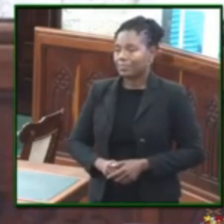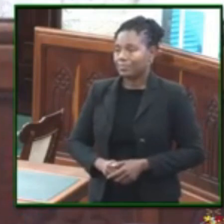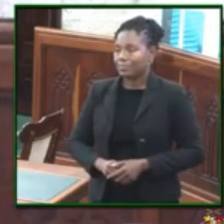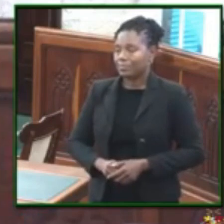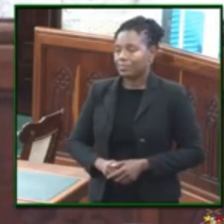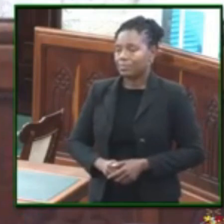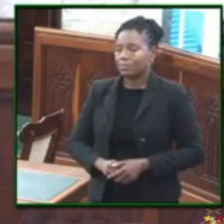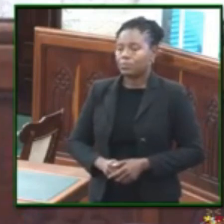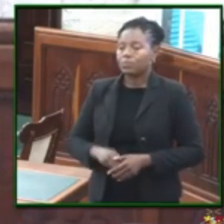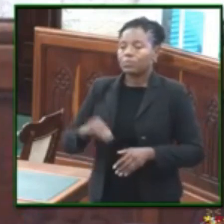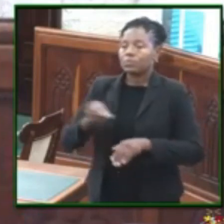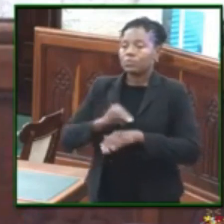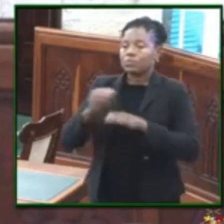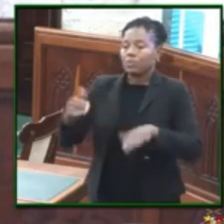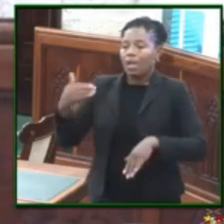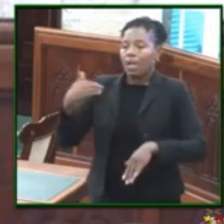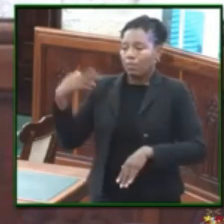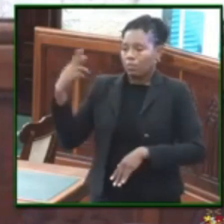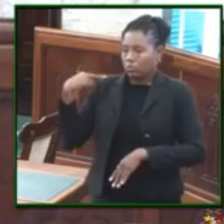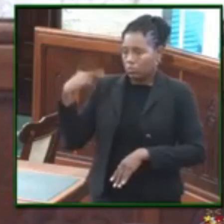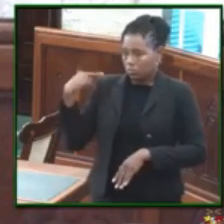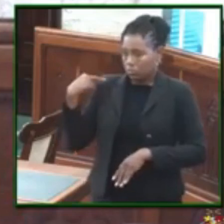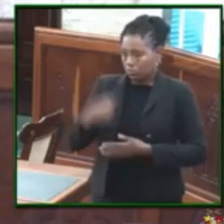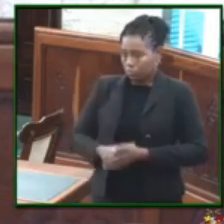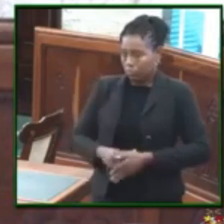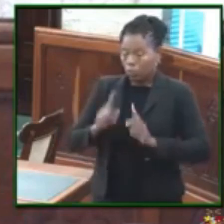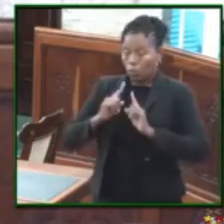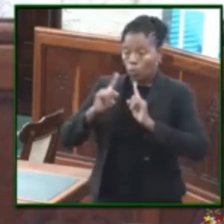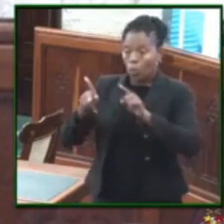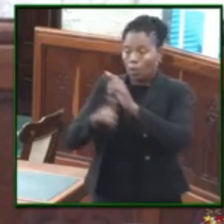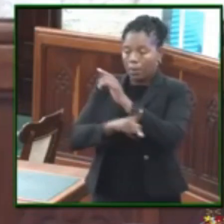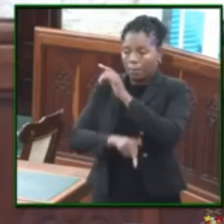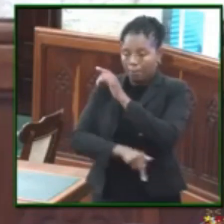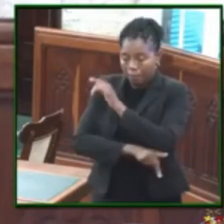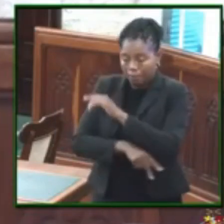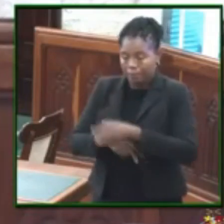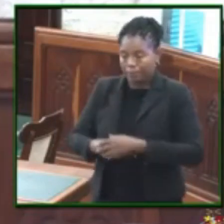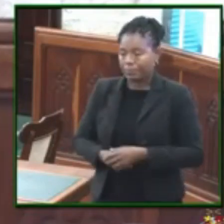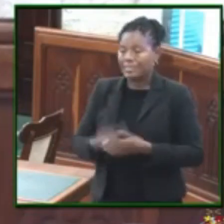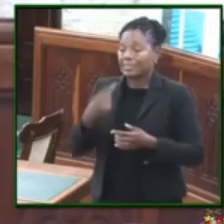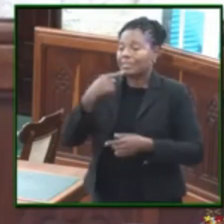a minister has a duty to report to Parliament, to give account to Parliament.